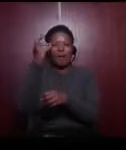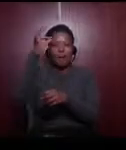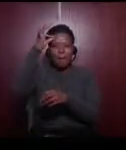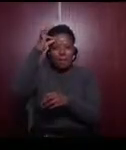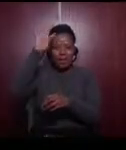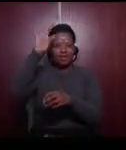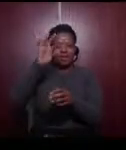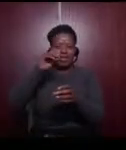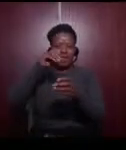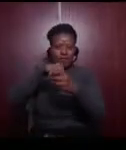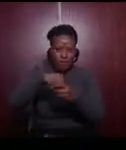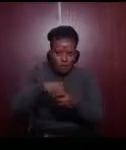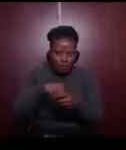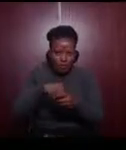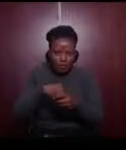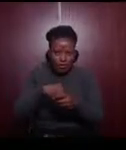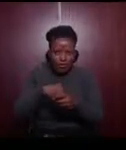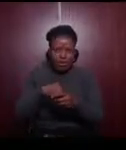and then